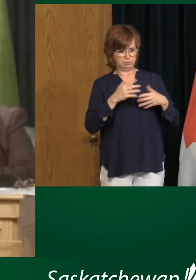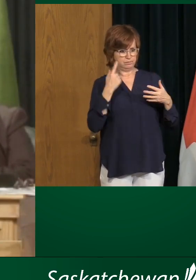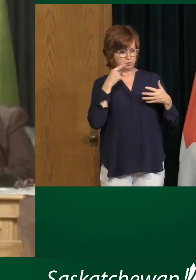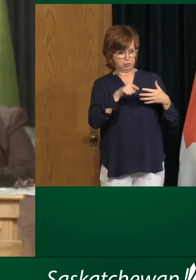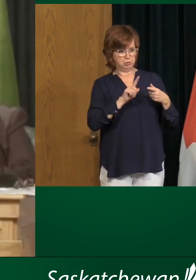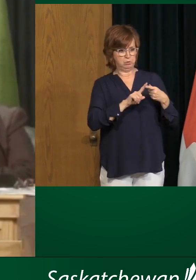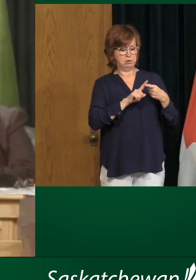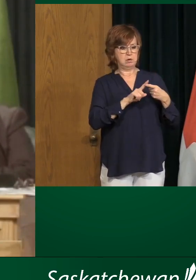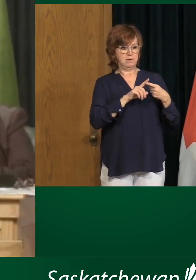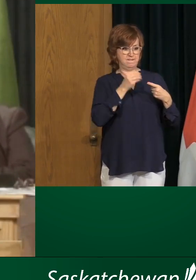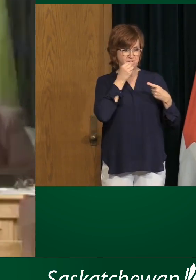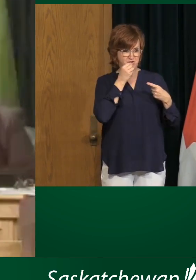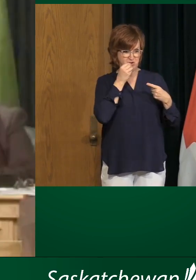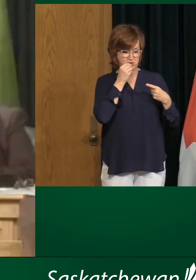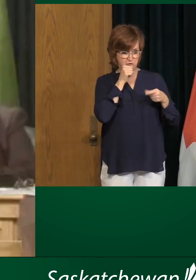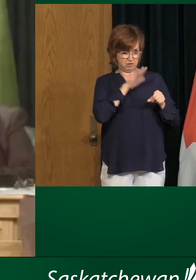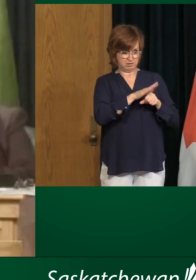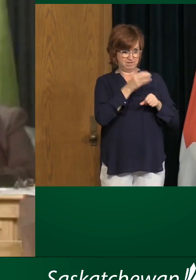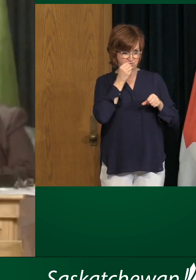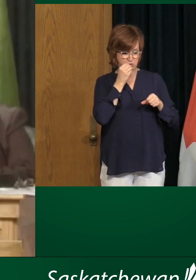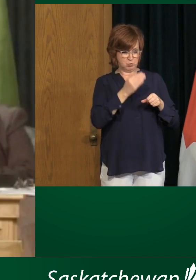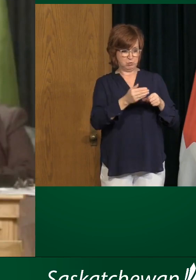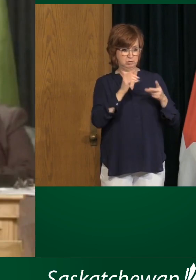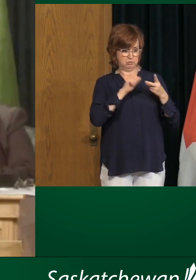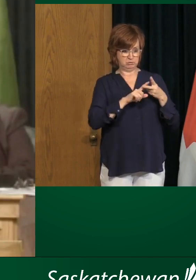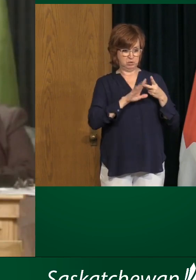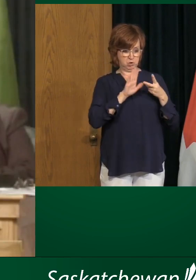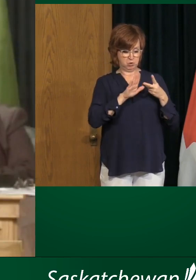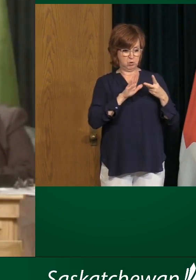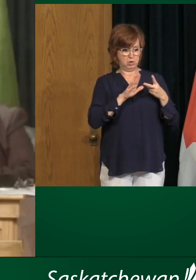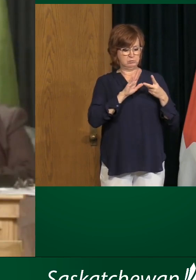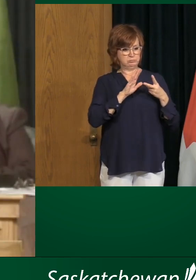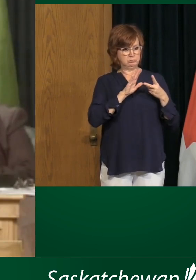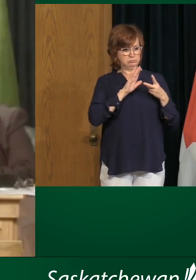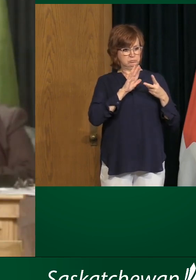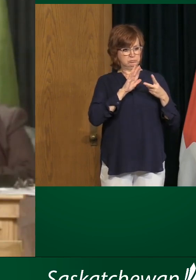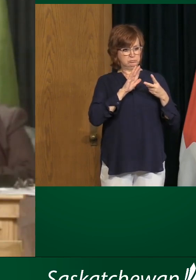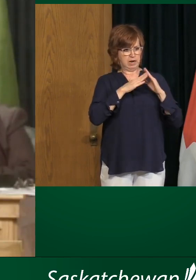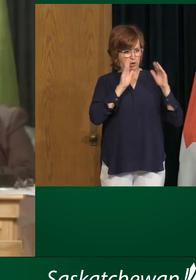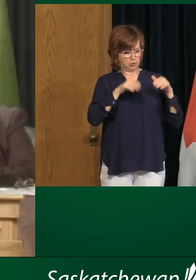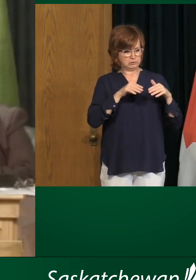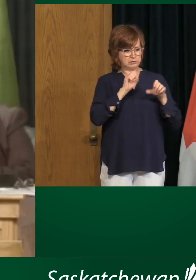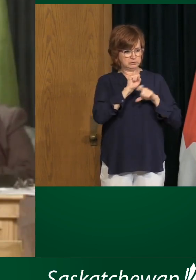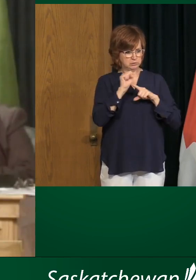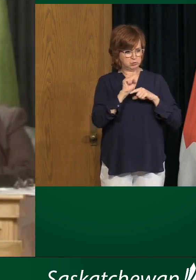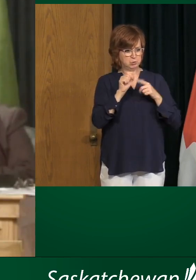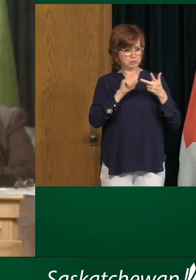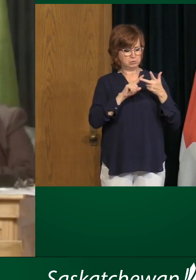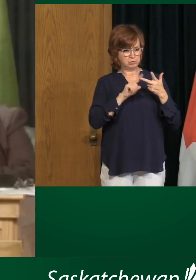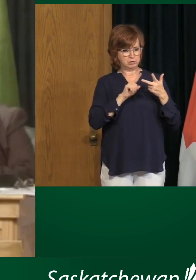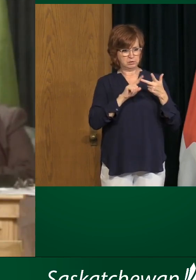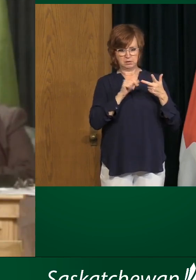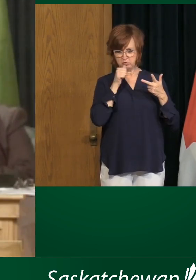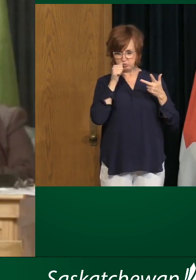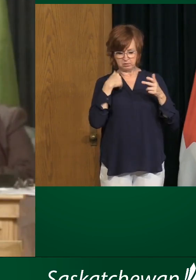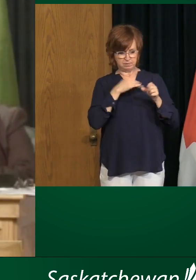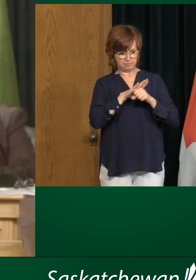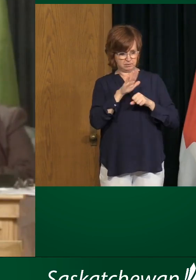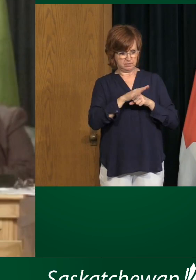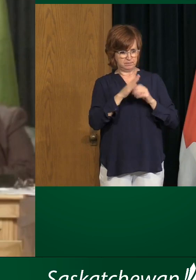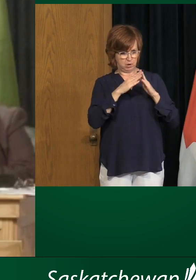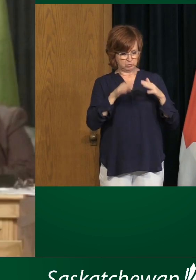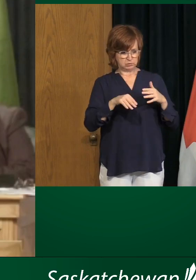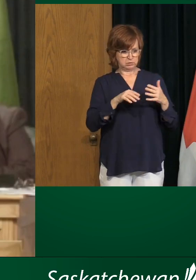living situations and lack of housing. There's supposed to be 100 more healthcare workers going up there. How is